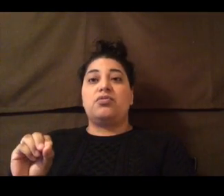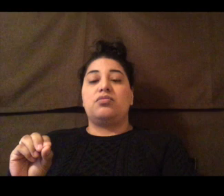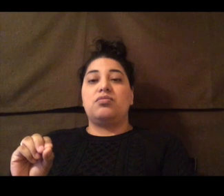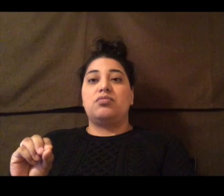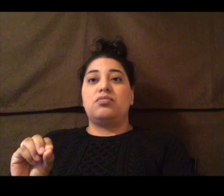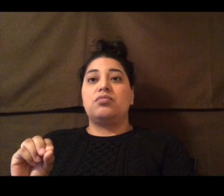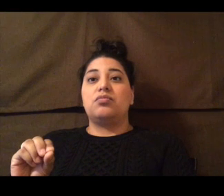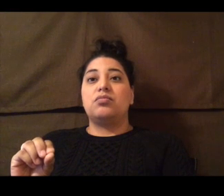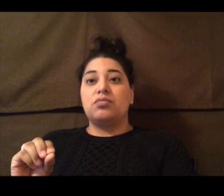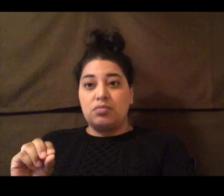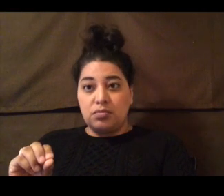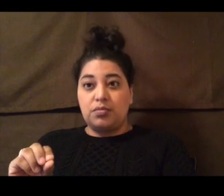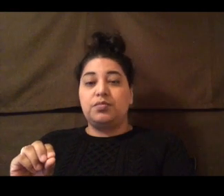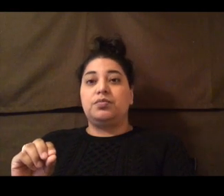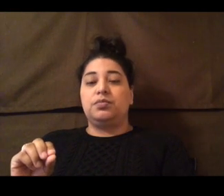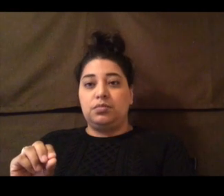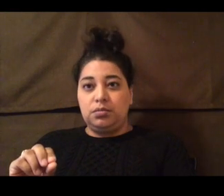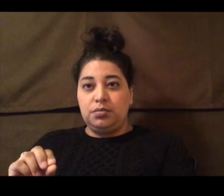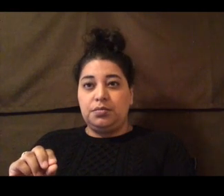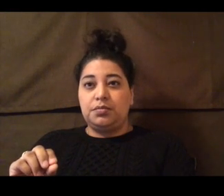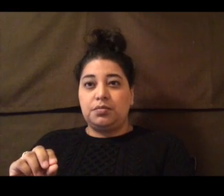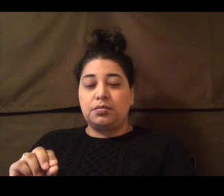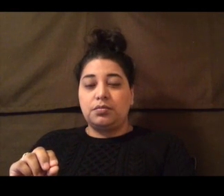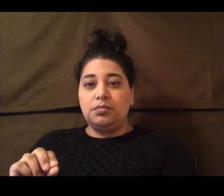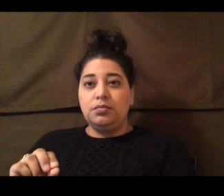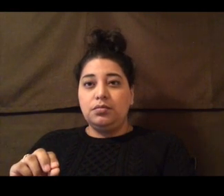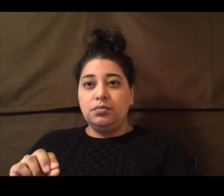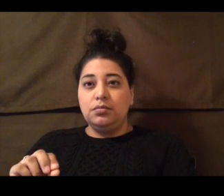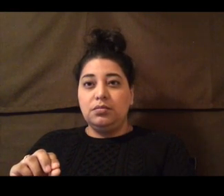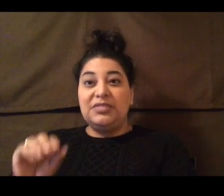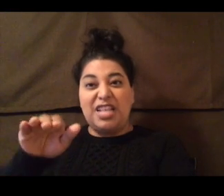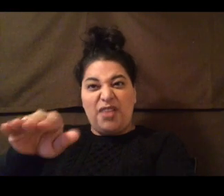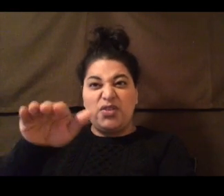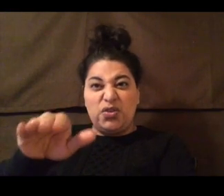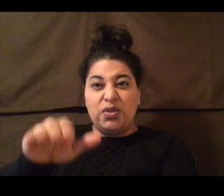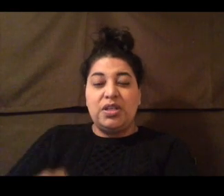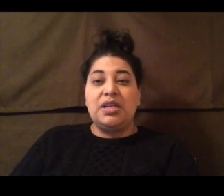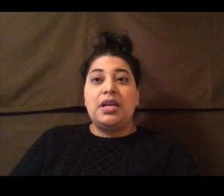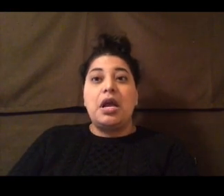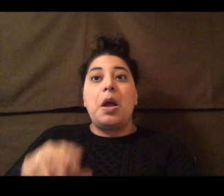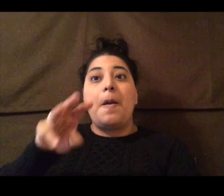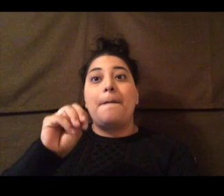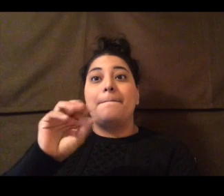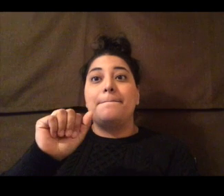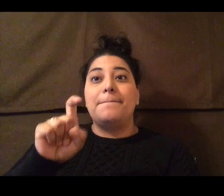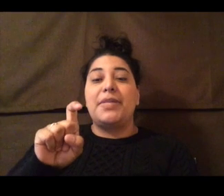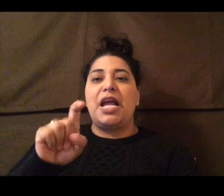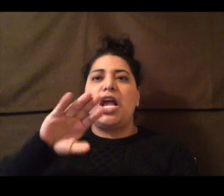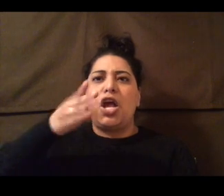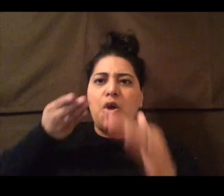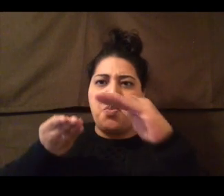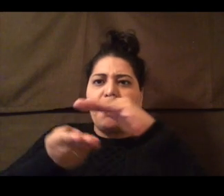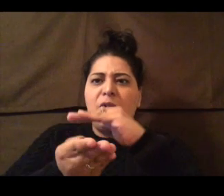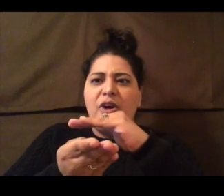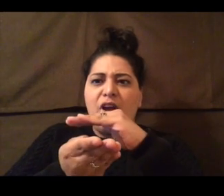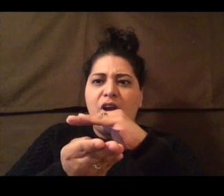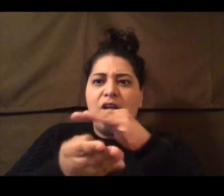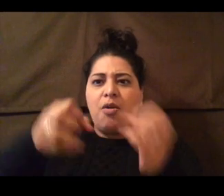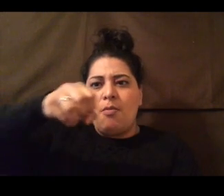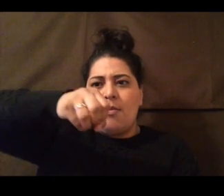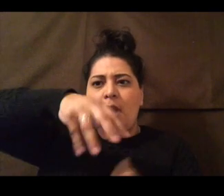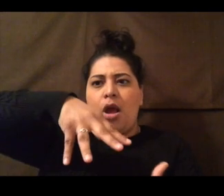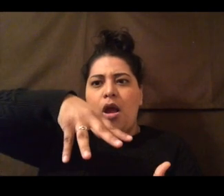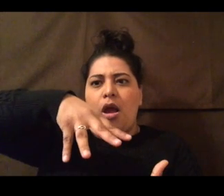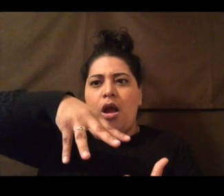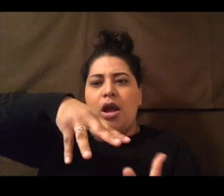7:30 p.m. Okay, if Max baked the cake for a total of 90 minutes. So it has to be our start